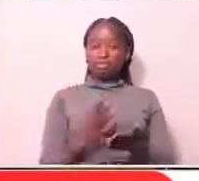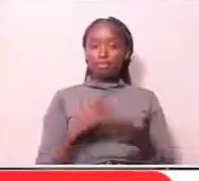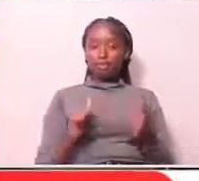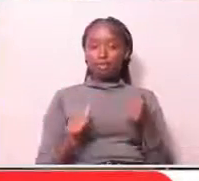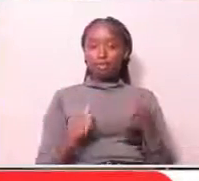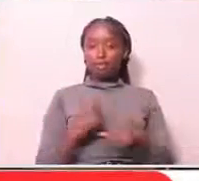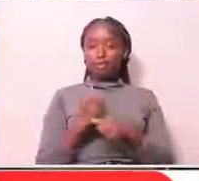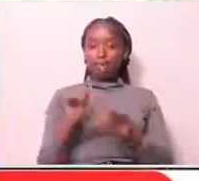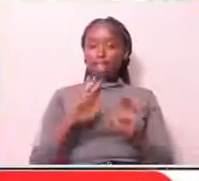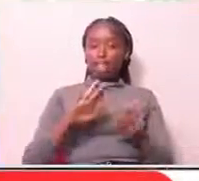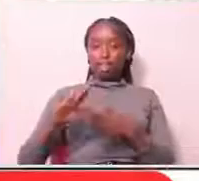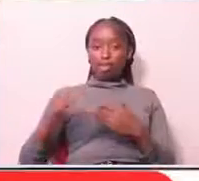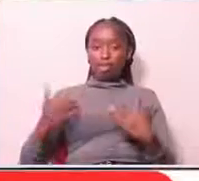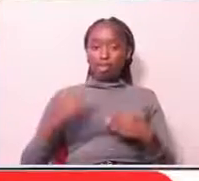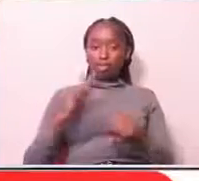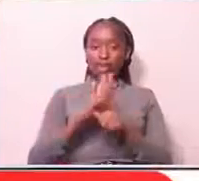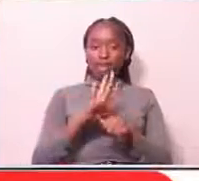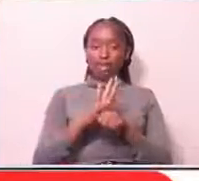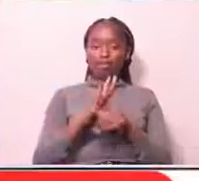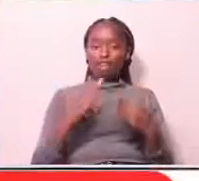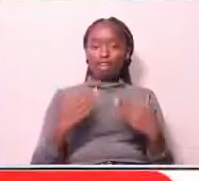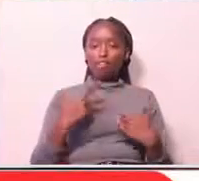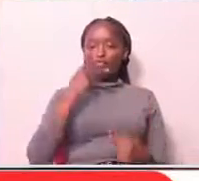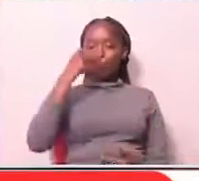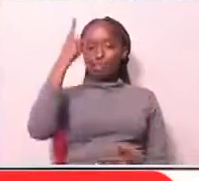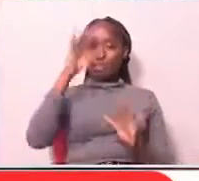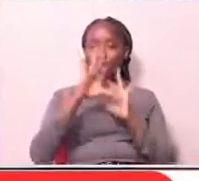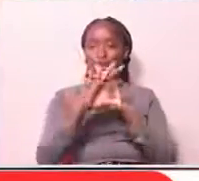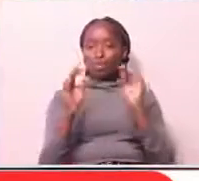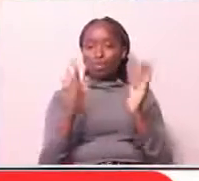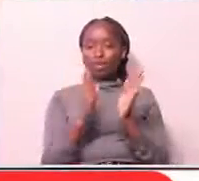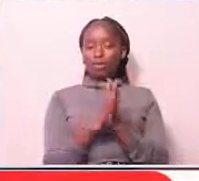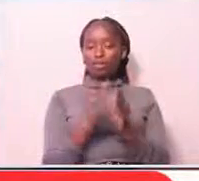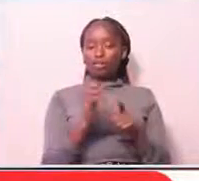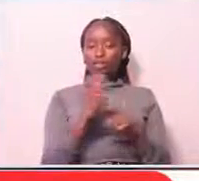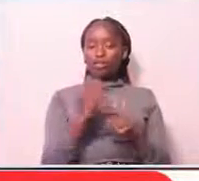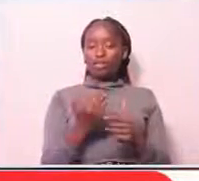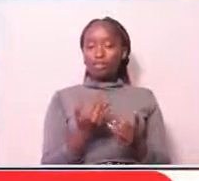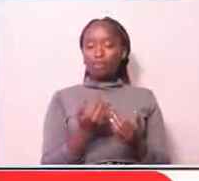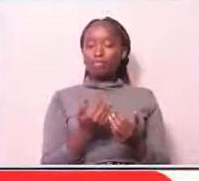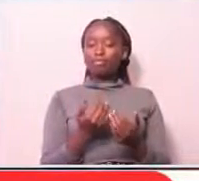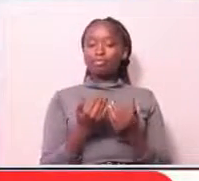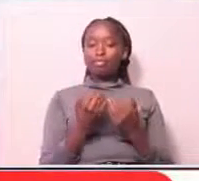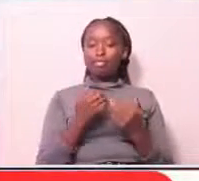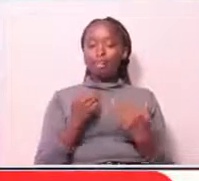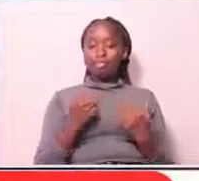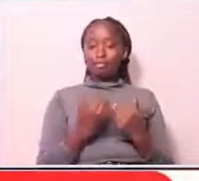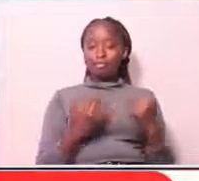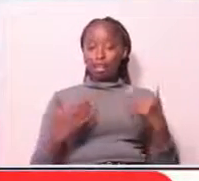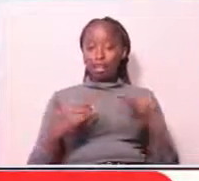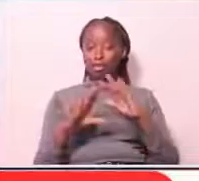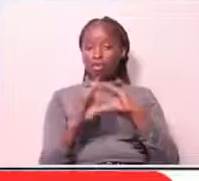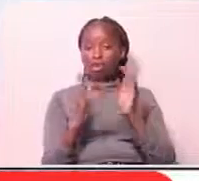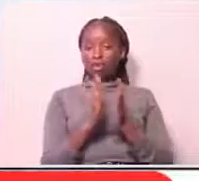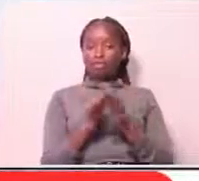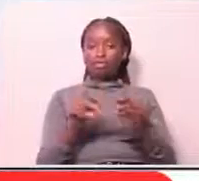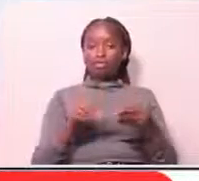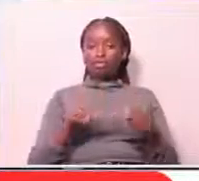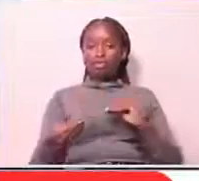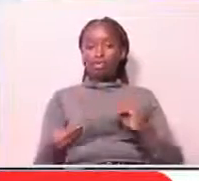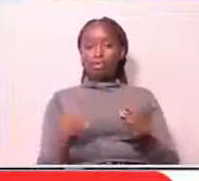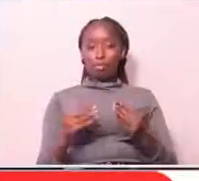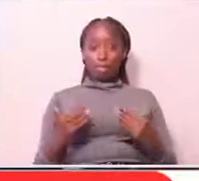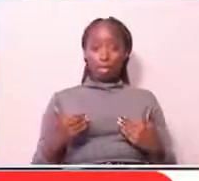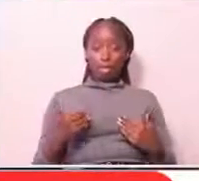limewaacha wengi wakiwa wajane, mayatima na hata walemavu, huku hisia wanazofahamu zikiwa za uchungu na majonzi